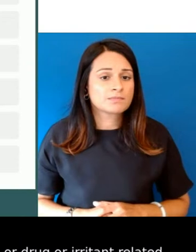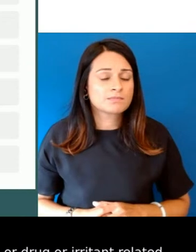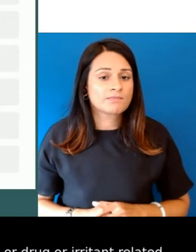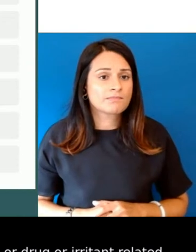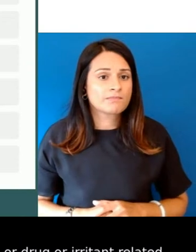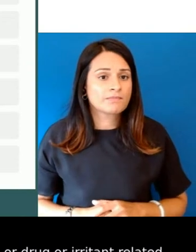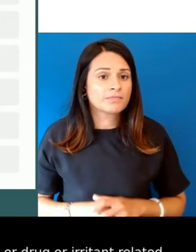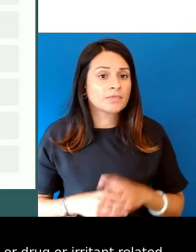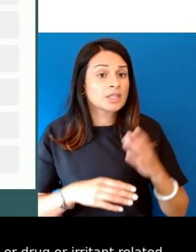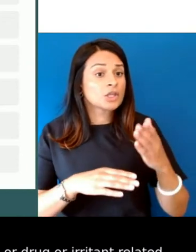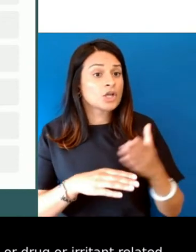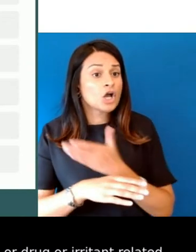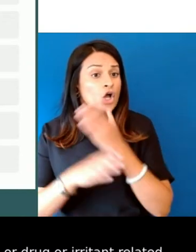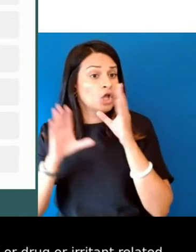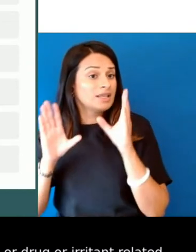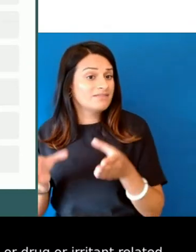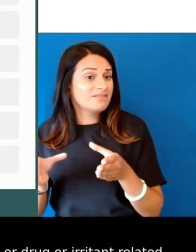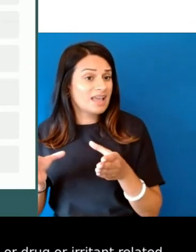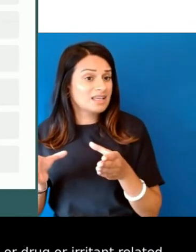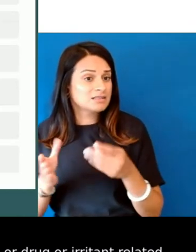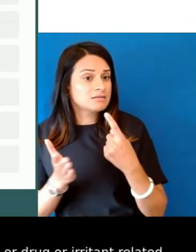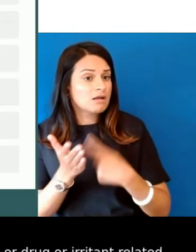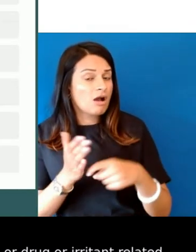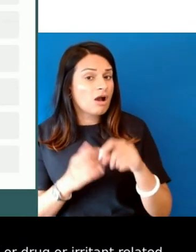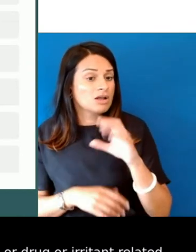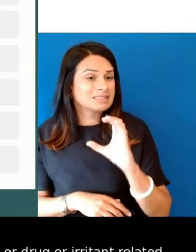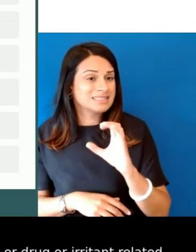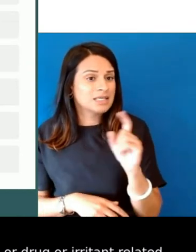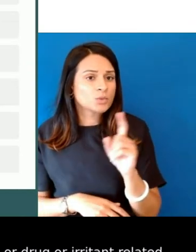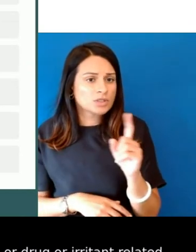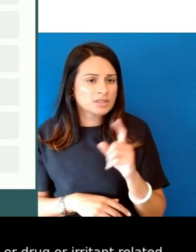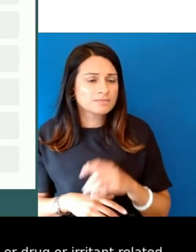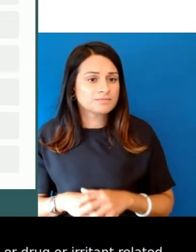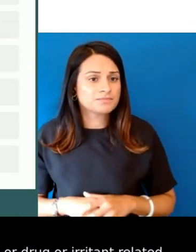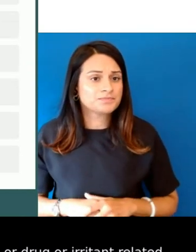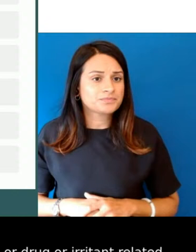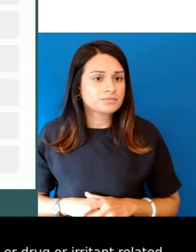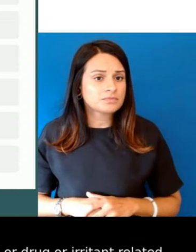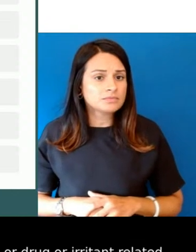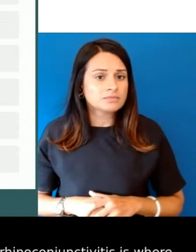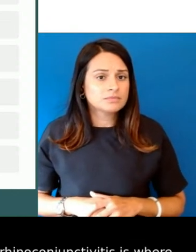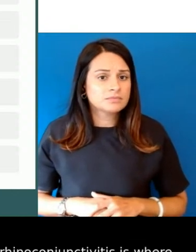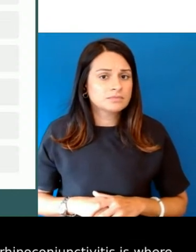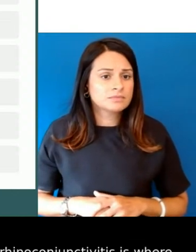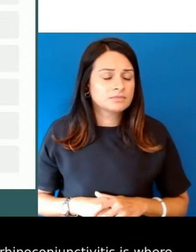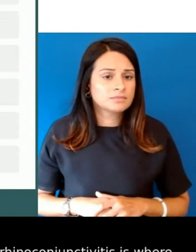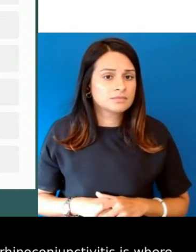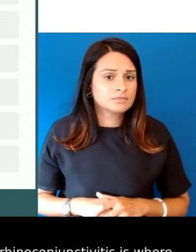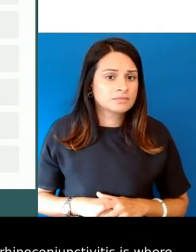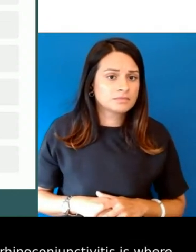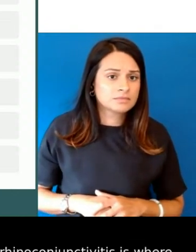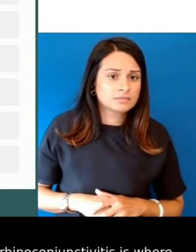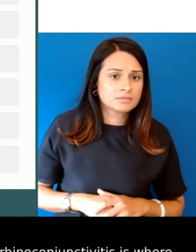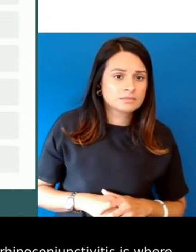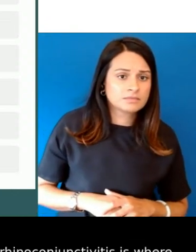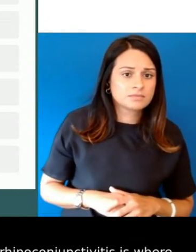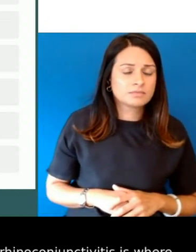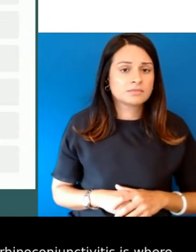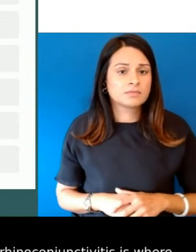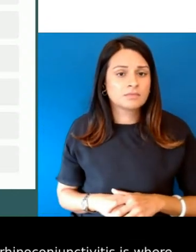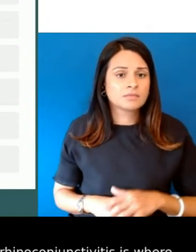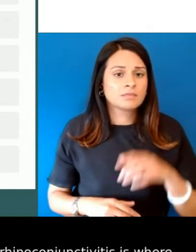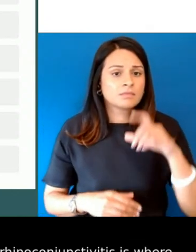allergic rhino conjunctivitis is where we see um sorry just conjunctivitis we're going to just talk about the eyes